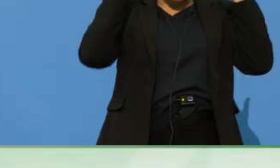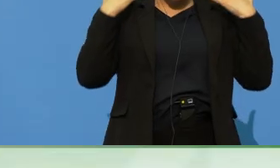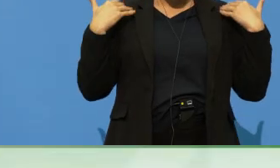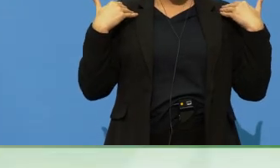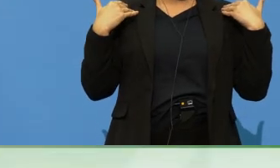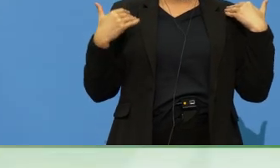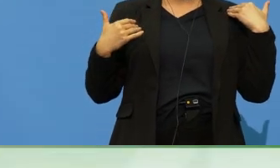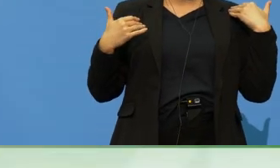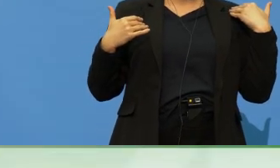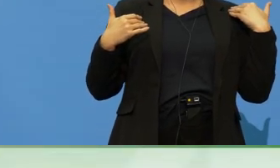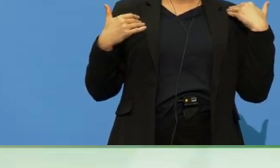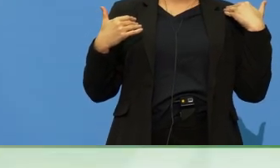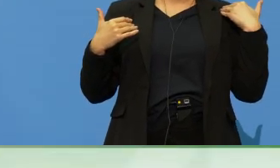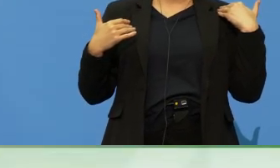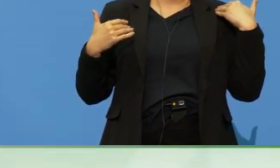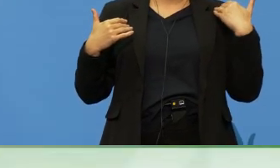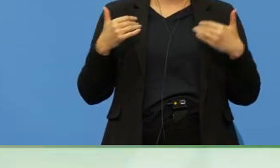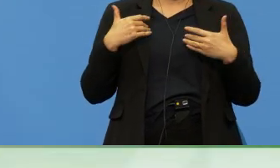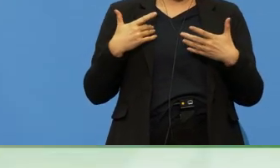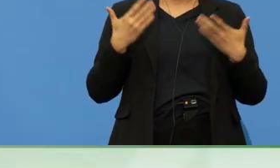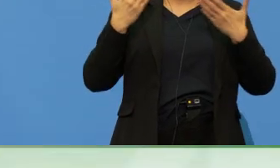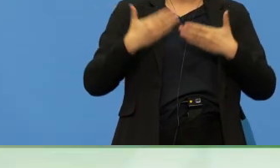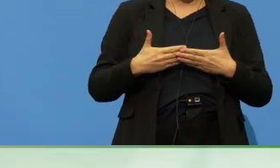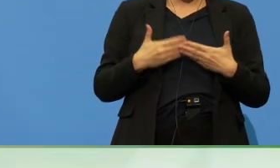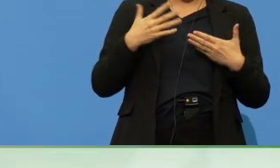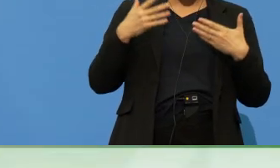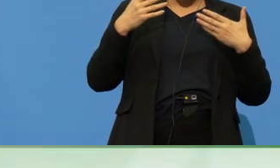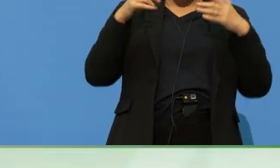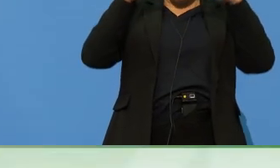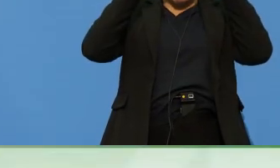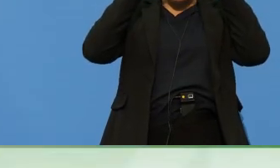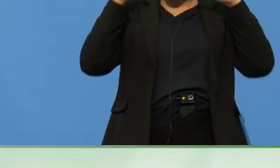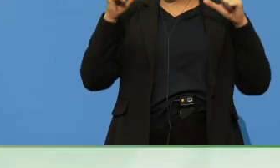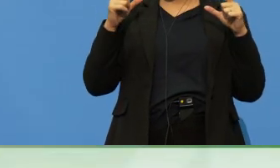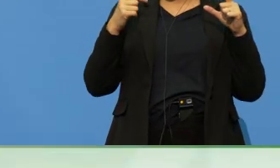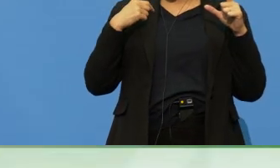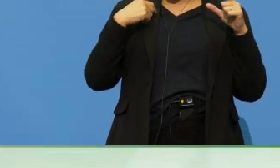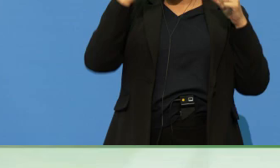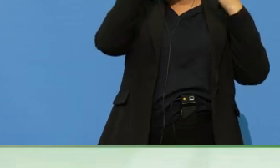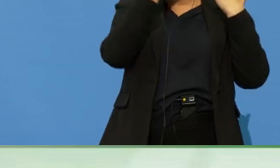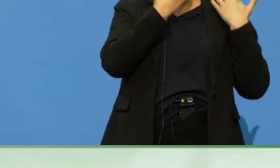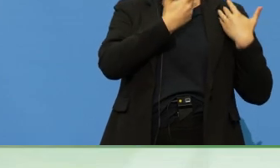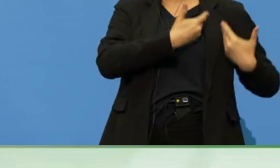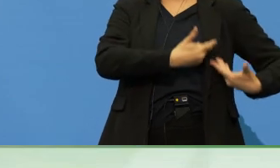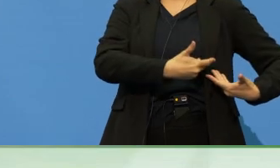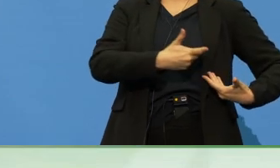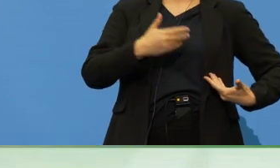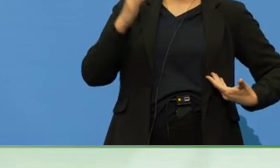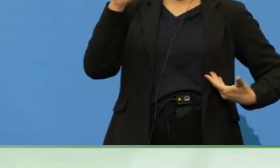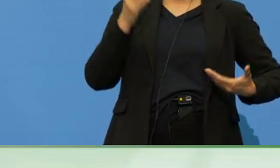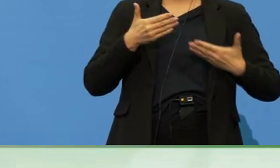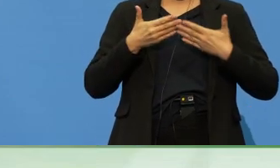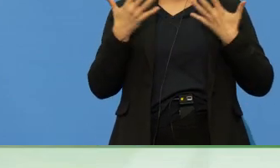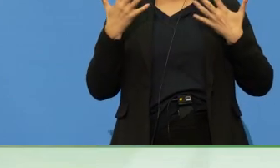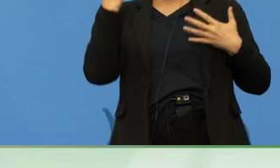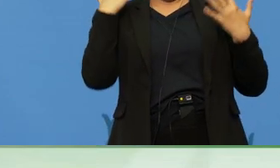dark glasses on, and I have fairly long blondish hair. And to my left, I